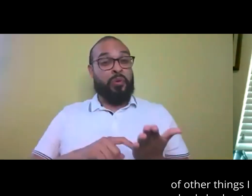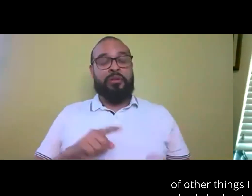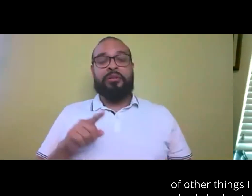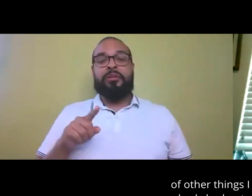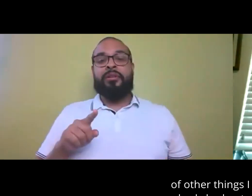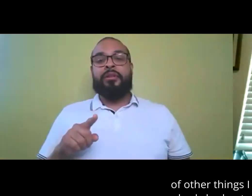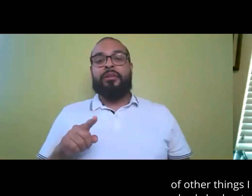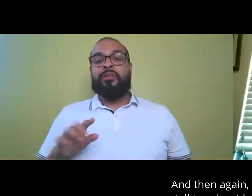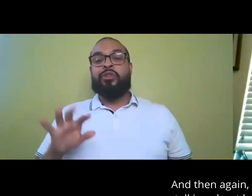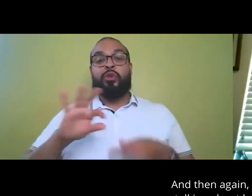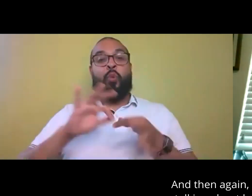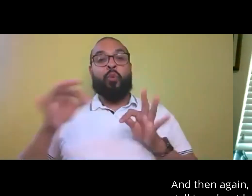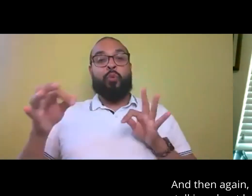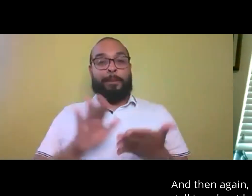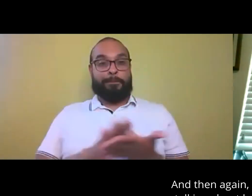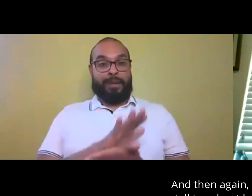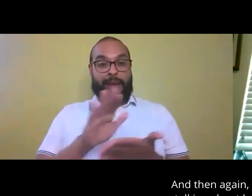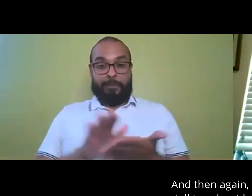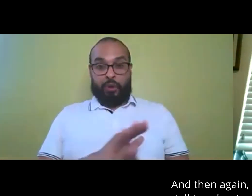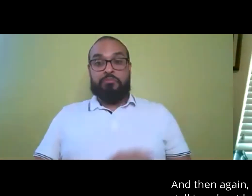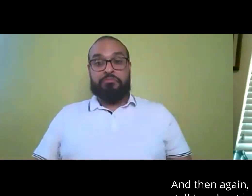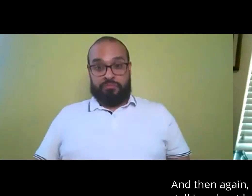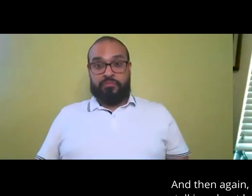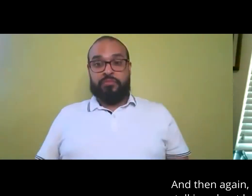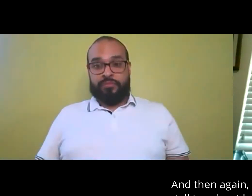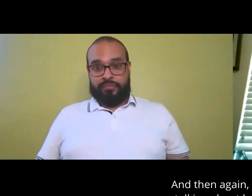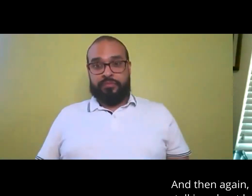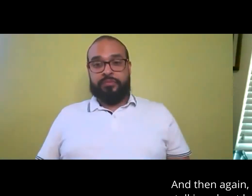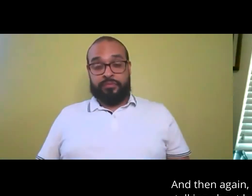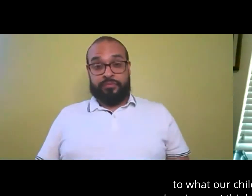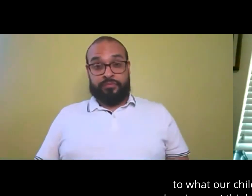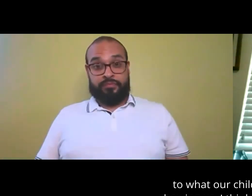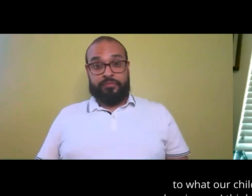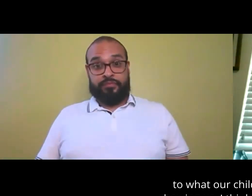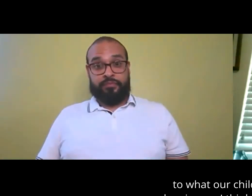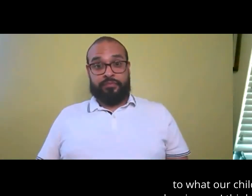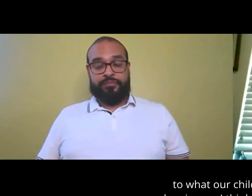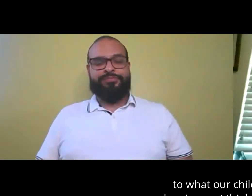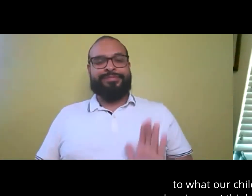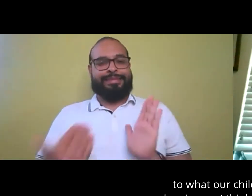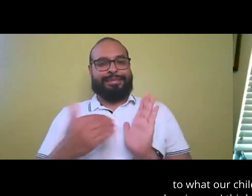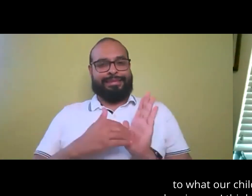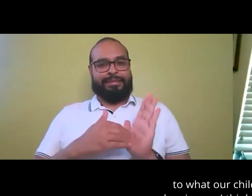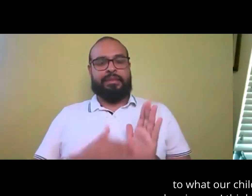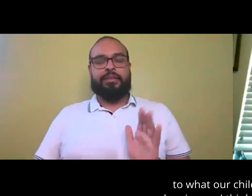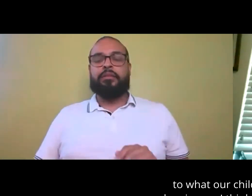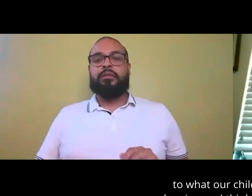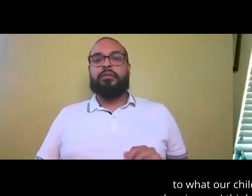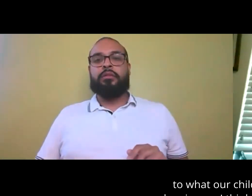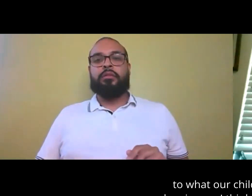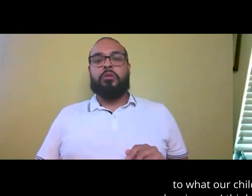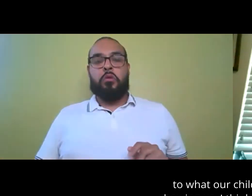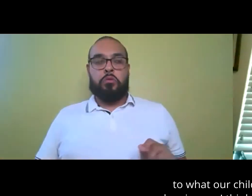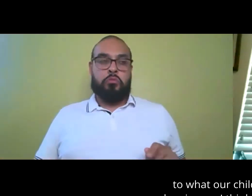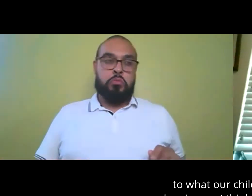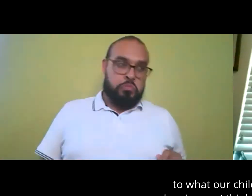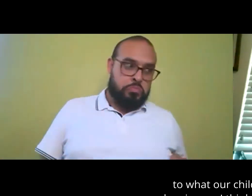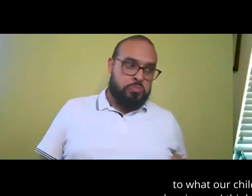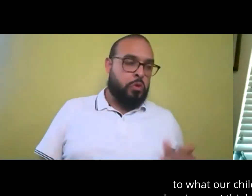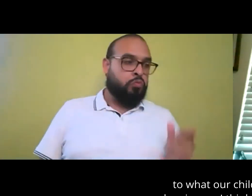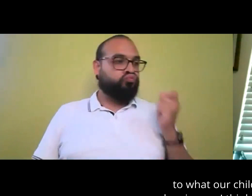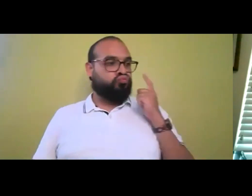ripped paper. And then again, if we are talking about leaning in to what our children are showing us, I think,